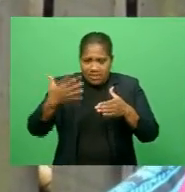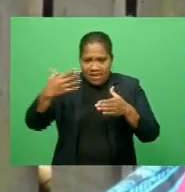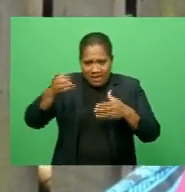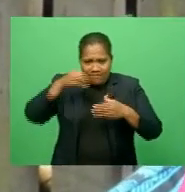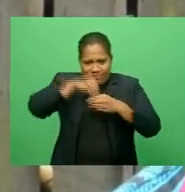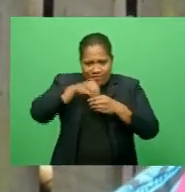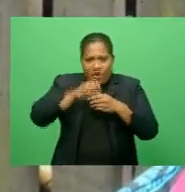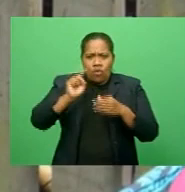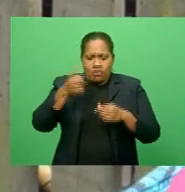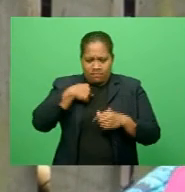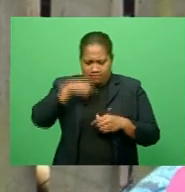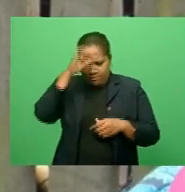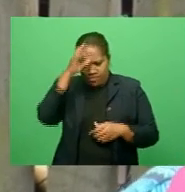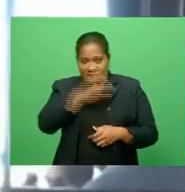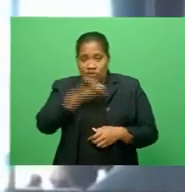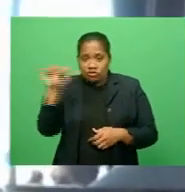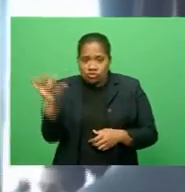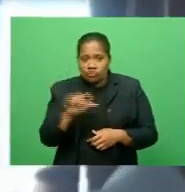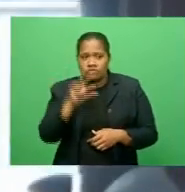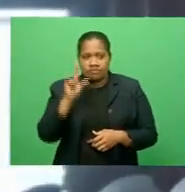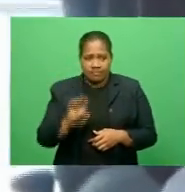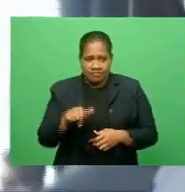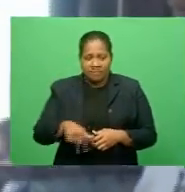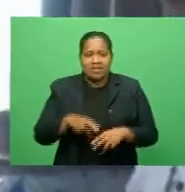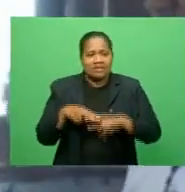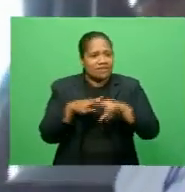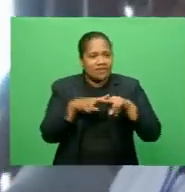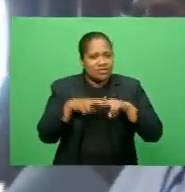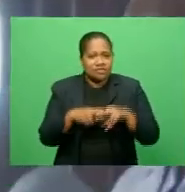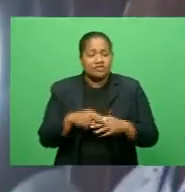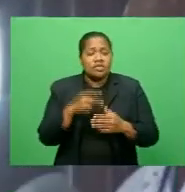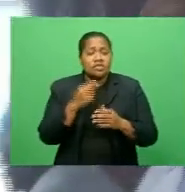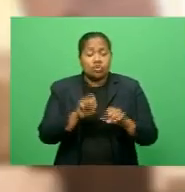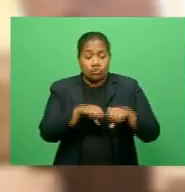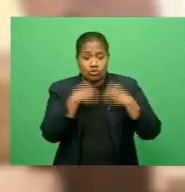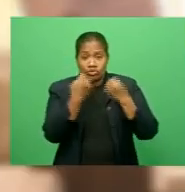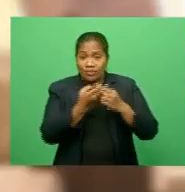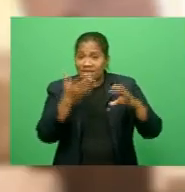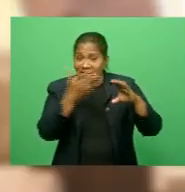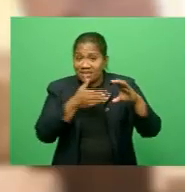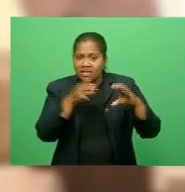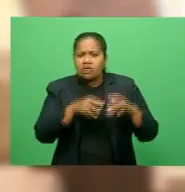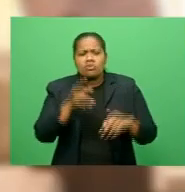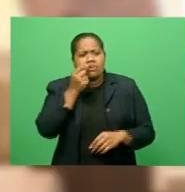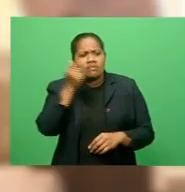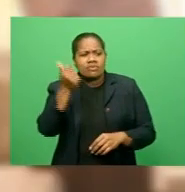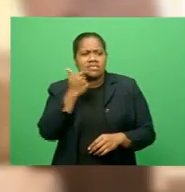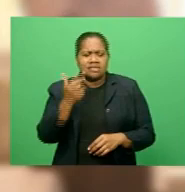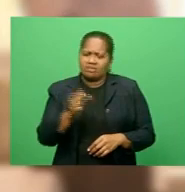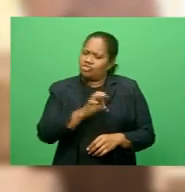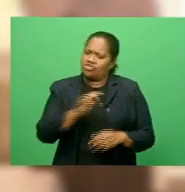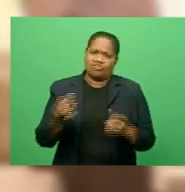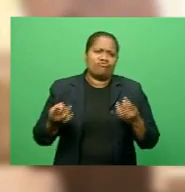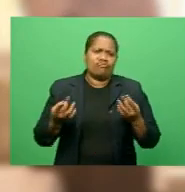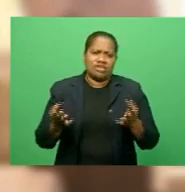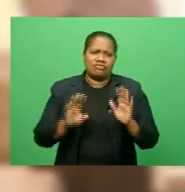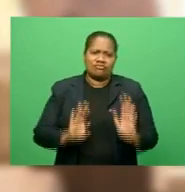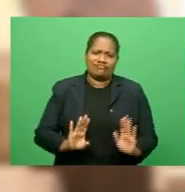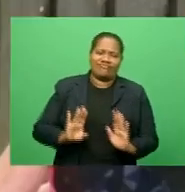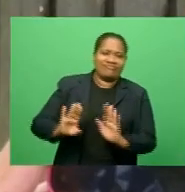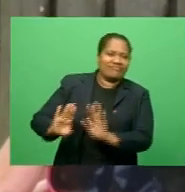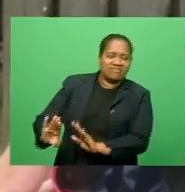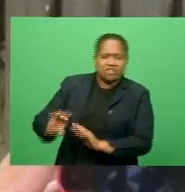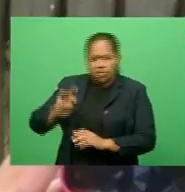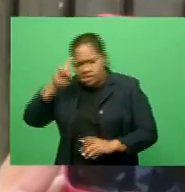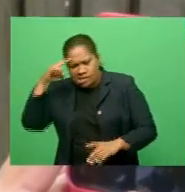done in Fiji, so I will stay with the party. And on his social media page, Rambuka said he was not ready to abandon ship. The